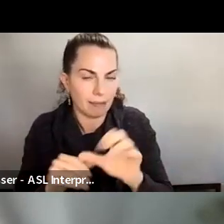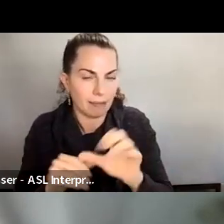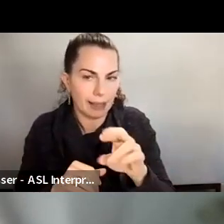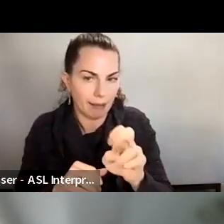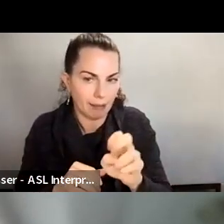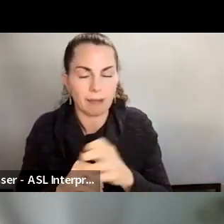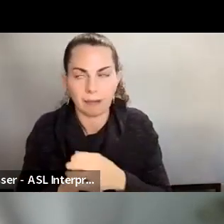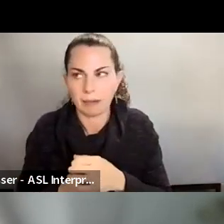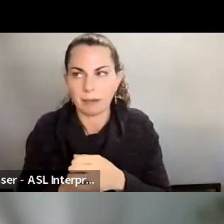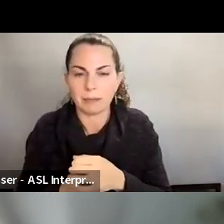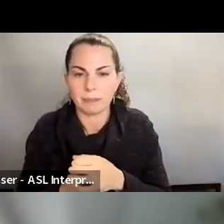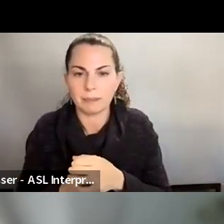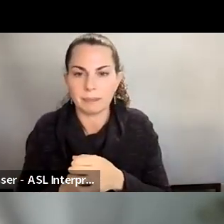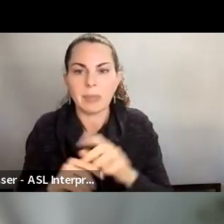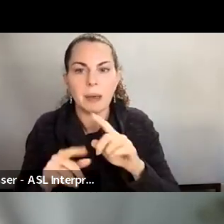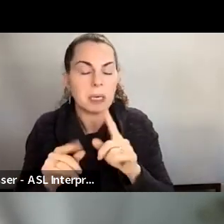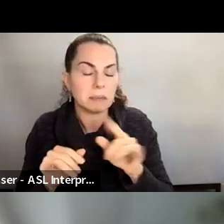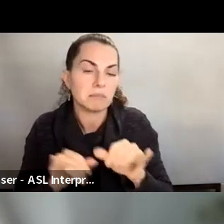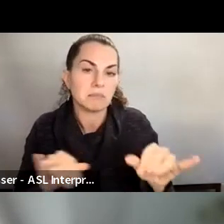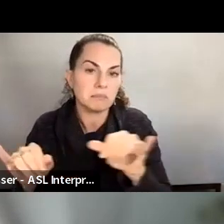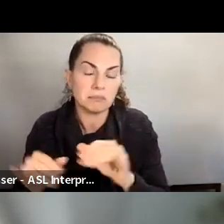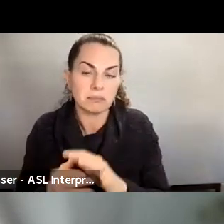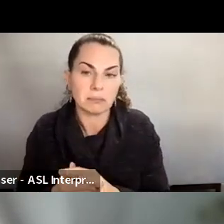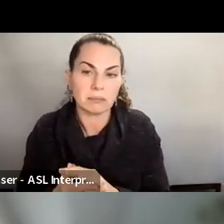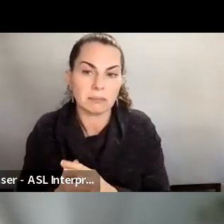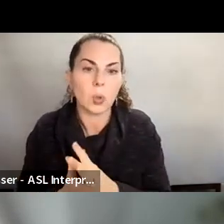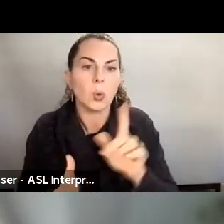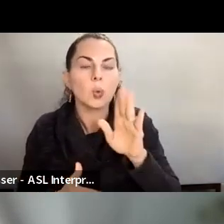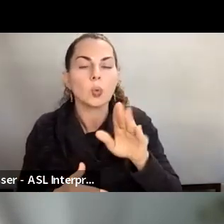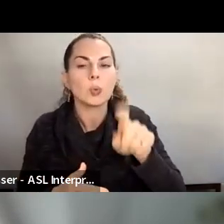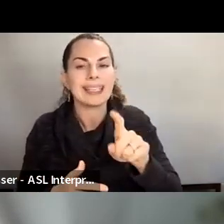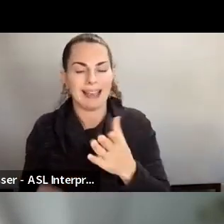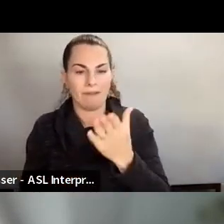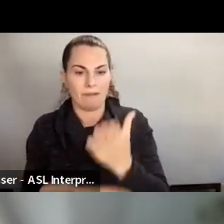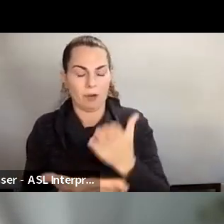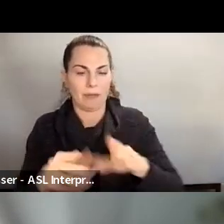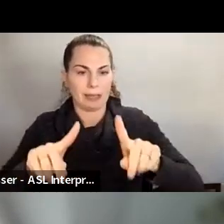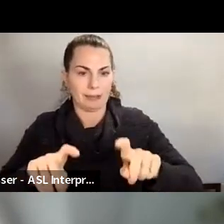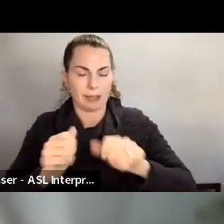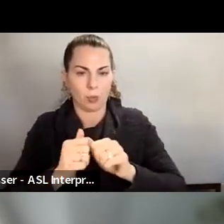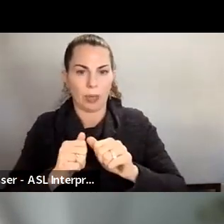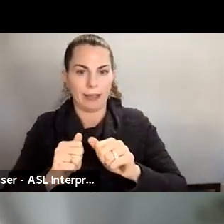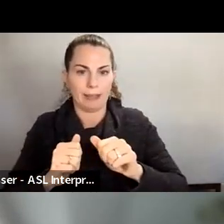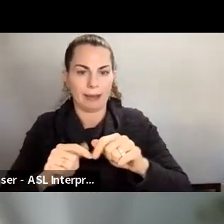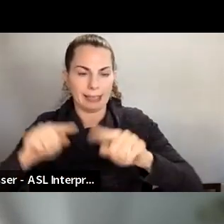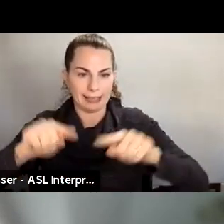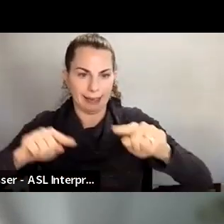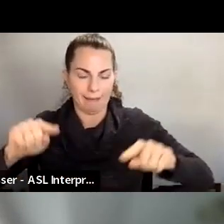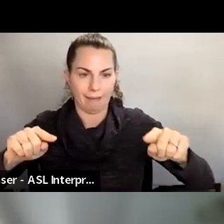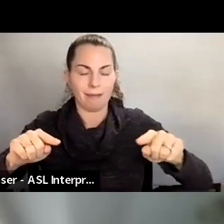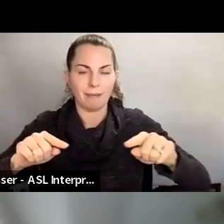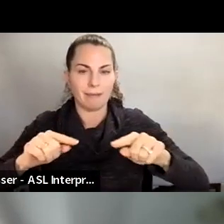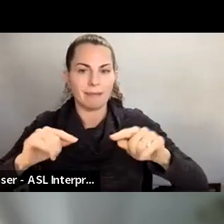scale. But it is pretty consistent. You need that verified test with a scale that does measure specific